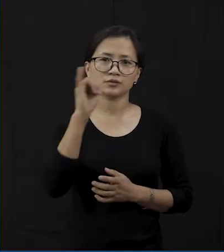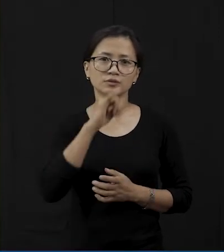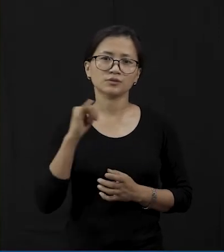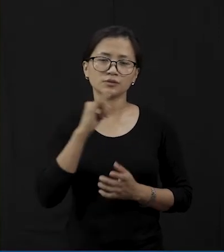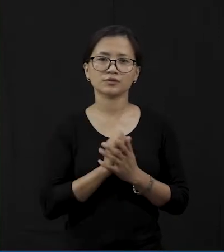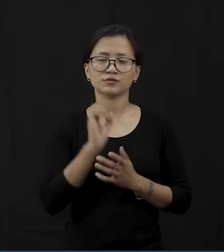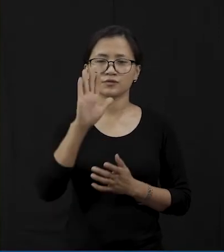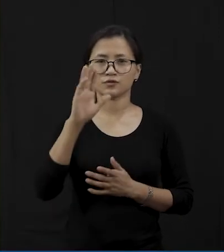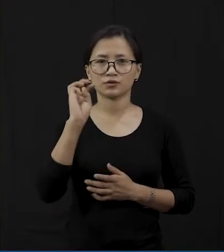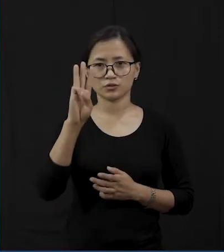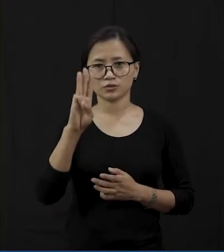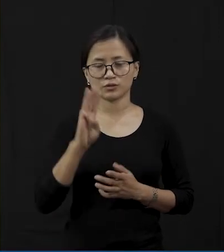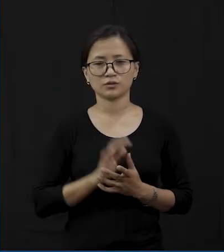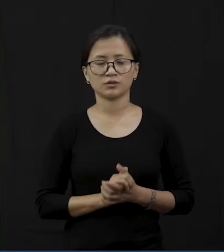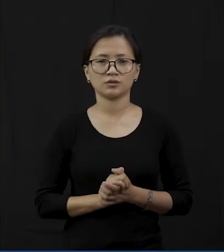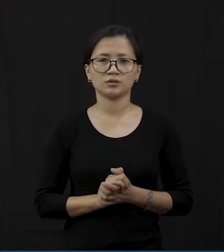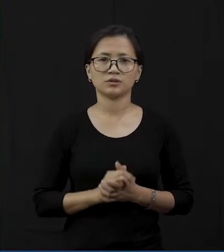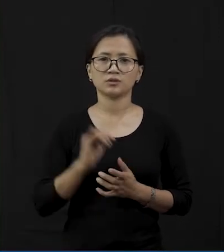653,